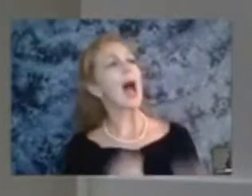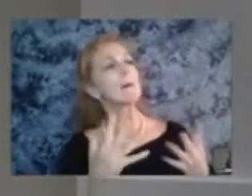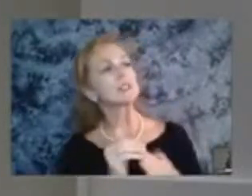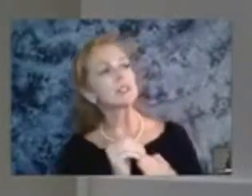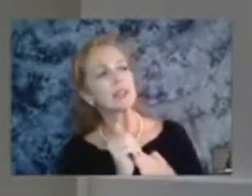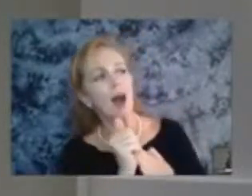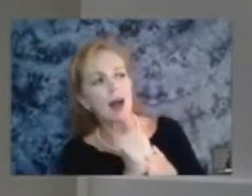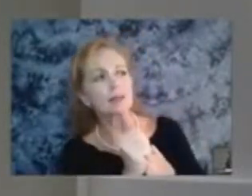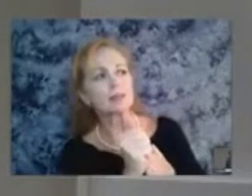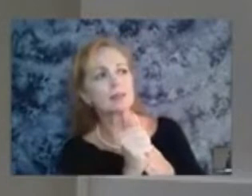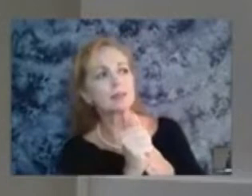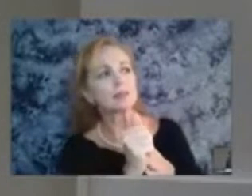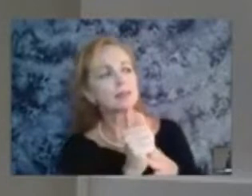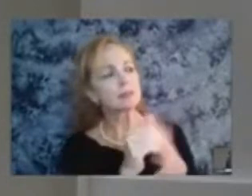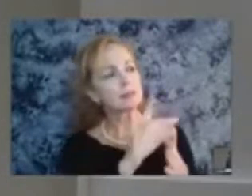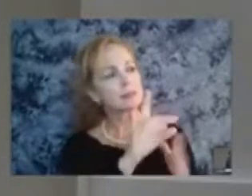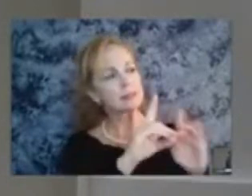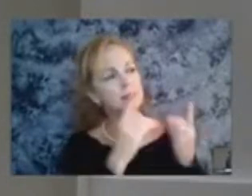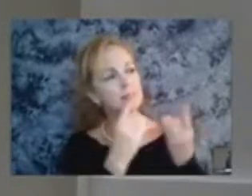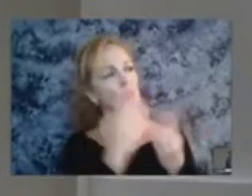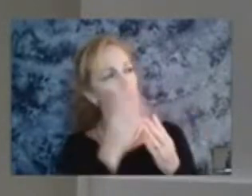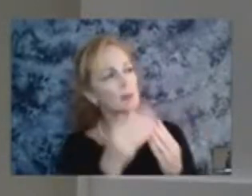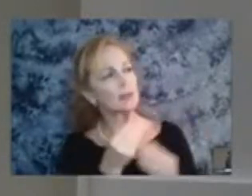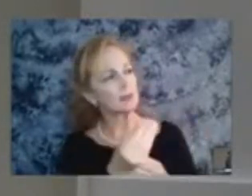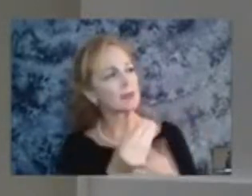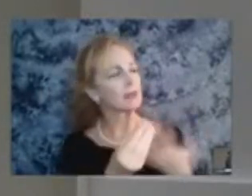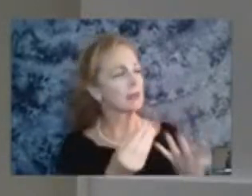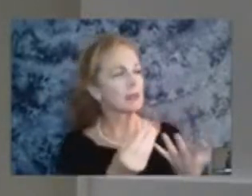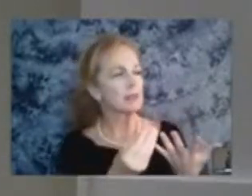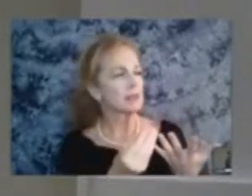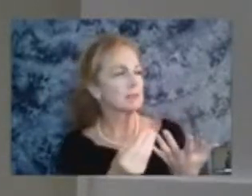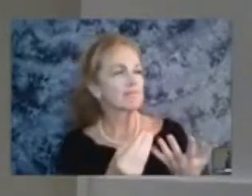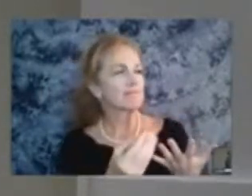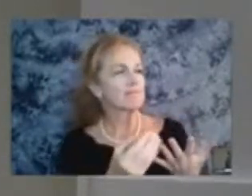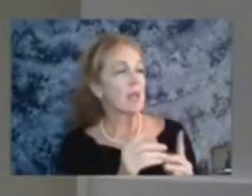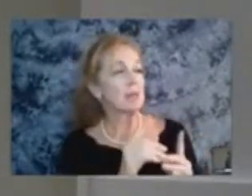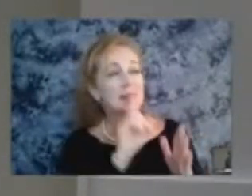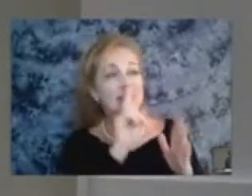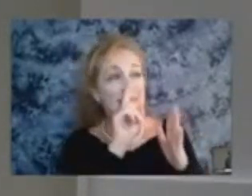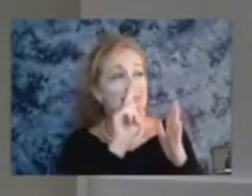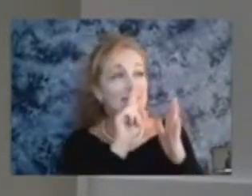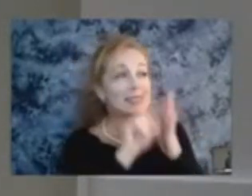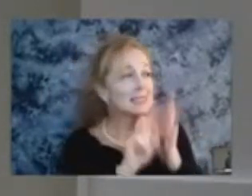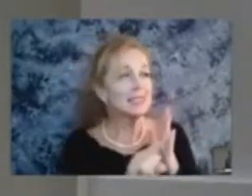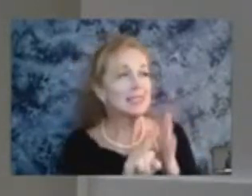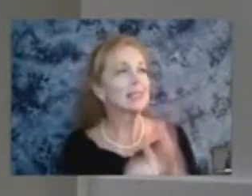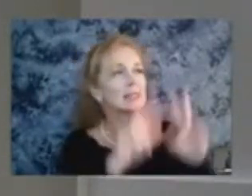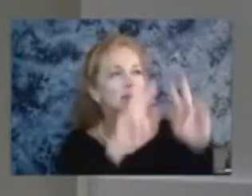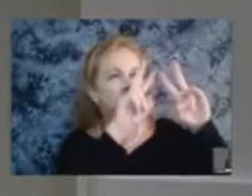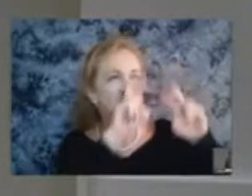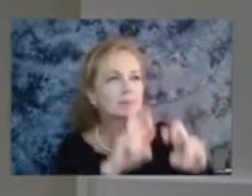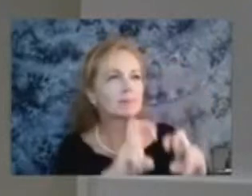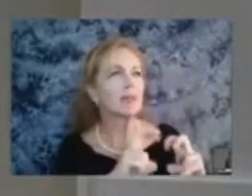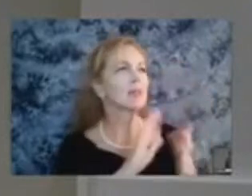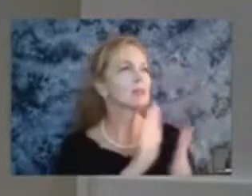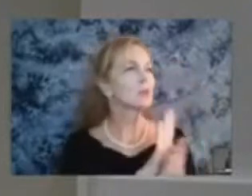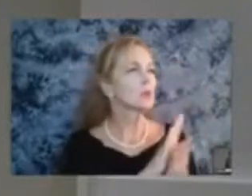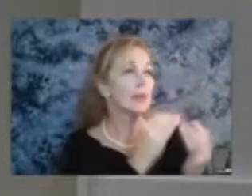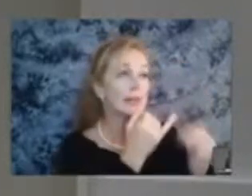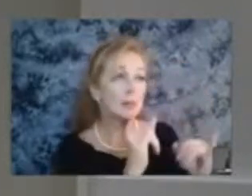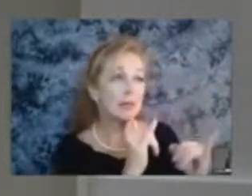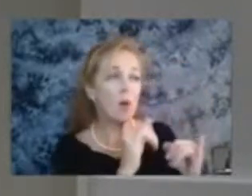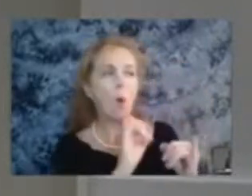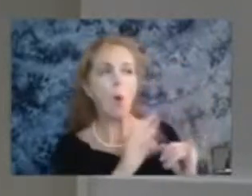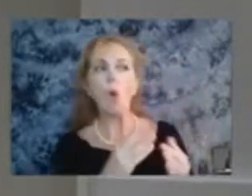specific schools? Is it that the district is going to be assessing how much principals and schools are doing independently, or that the district is providing guidance